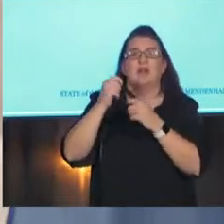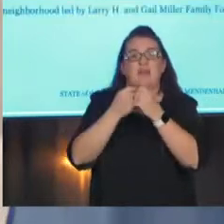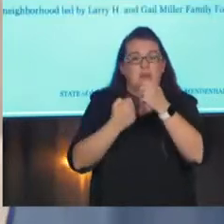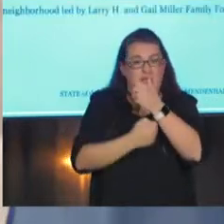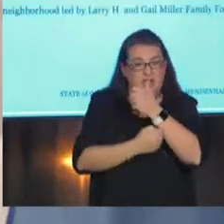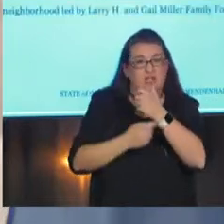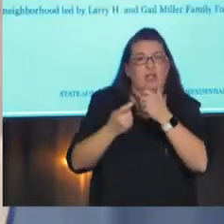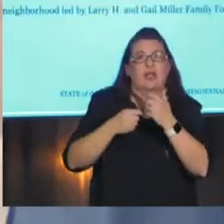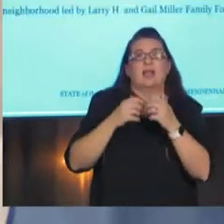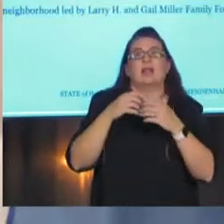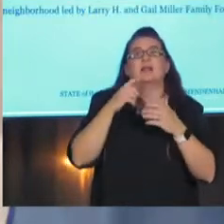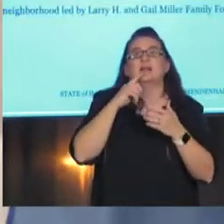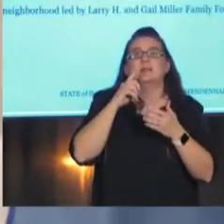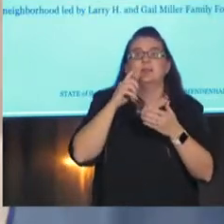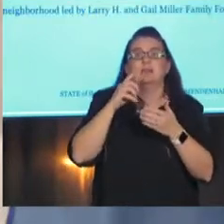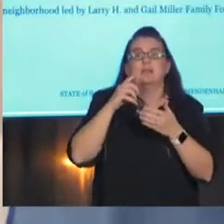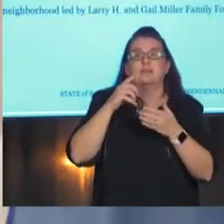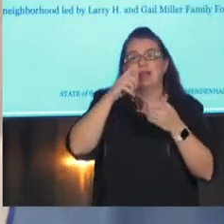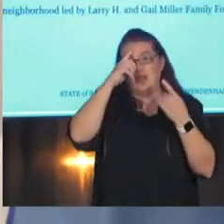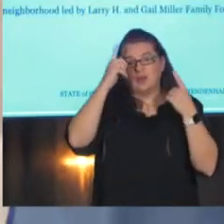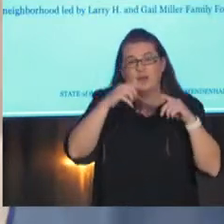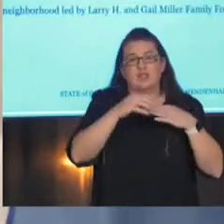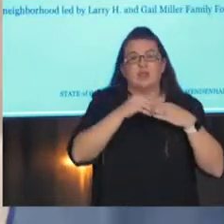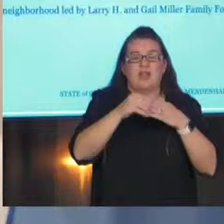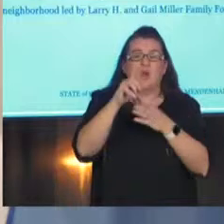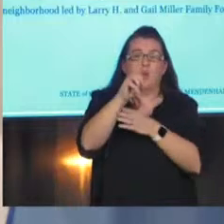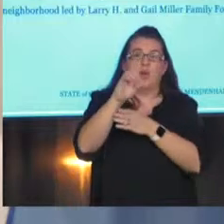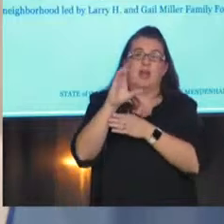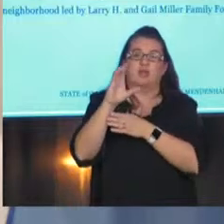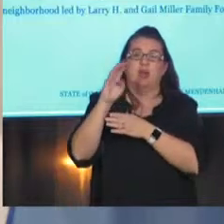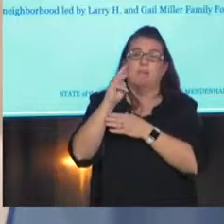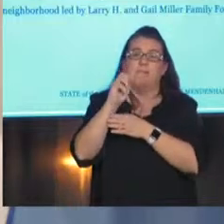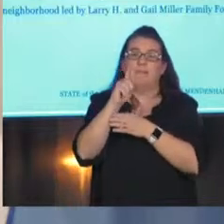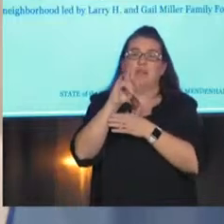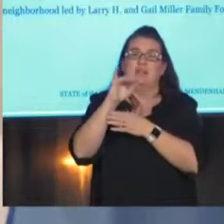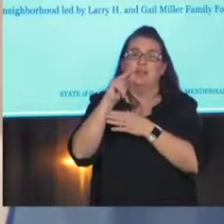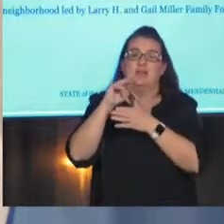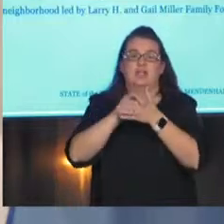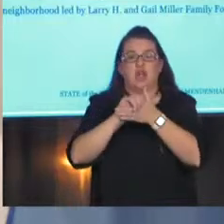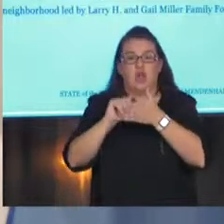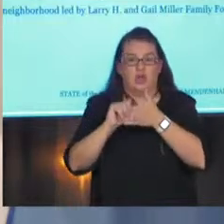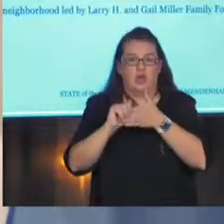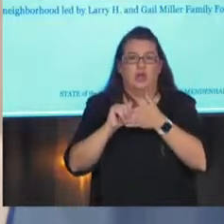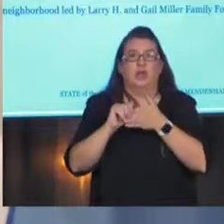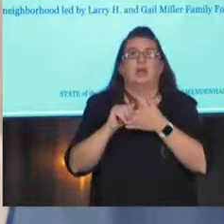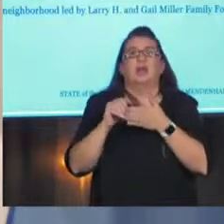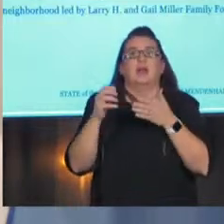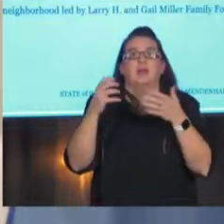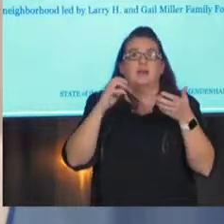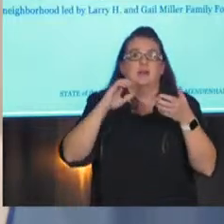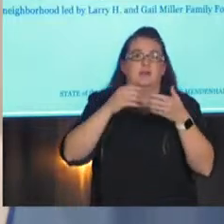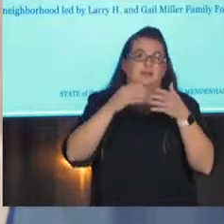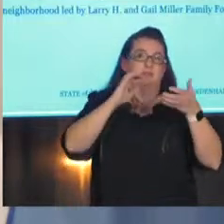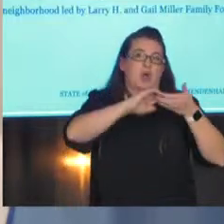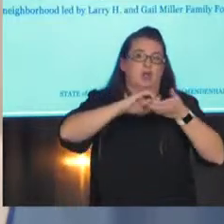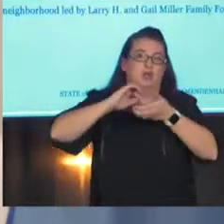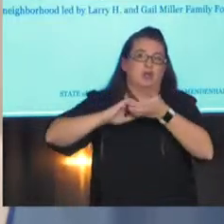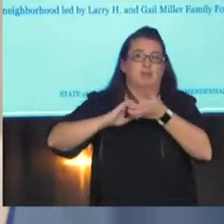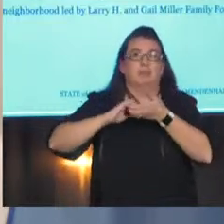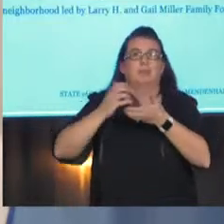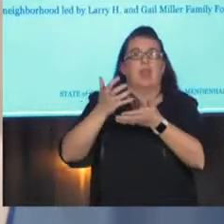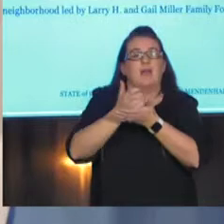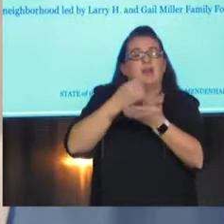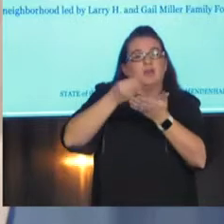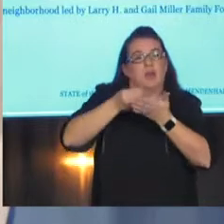a $100 million public-private partnership, a fundraising initiative that will provide a